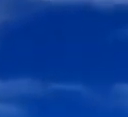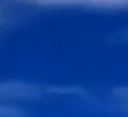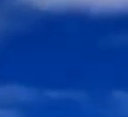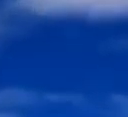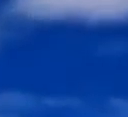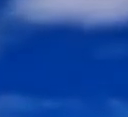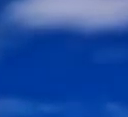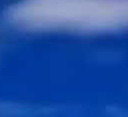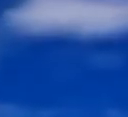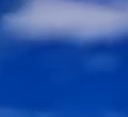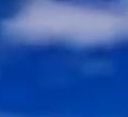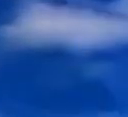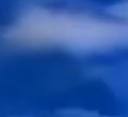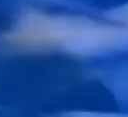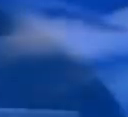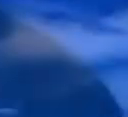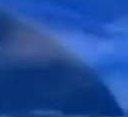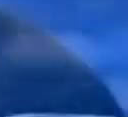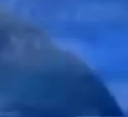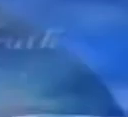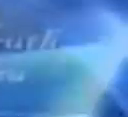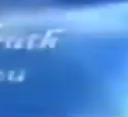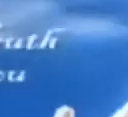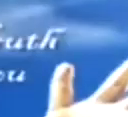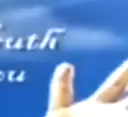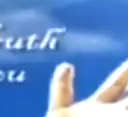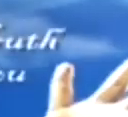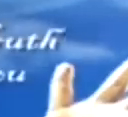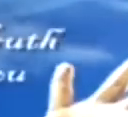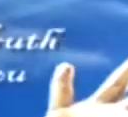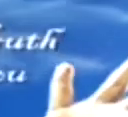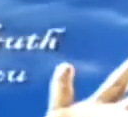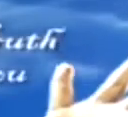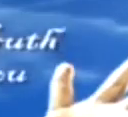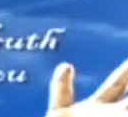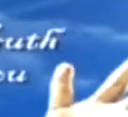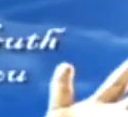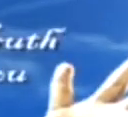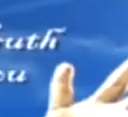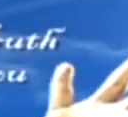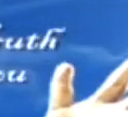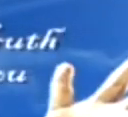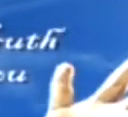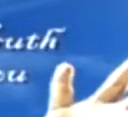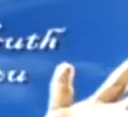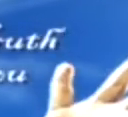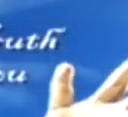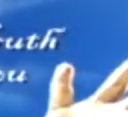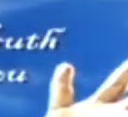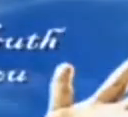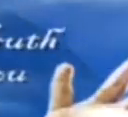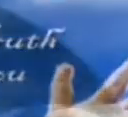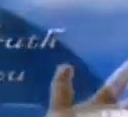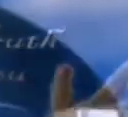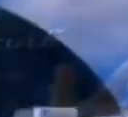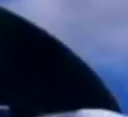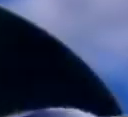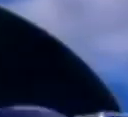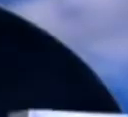to give, that he from sin might set man free, and